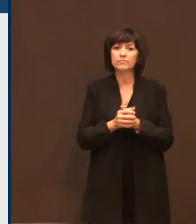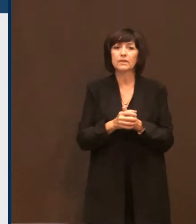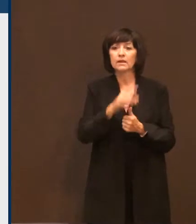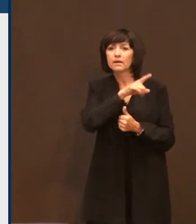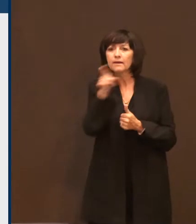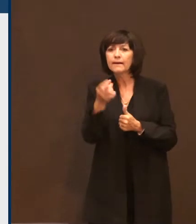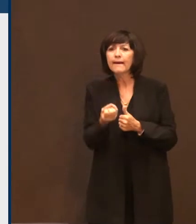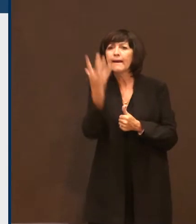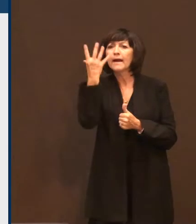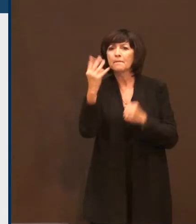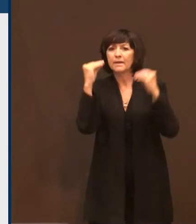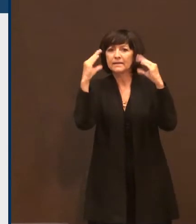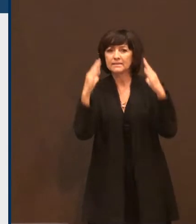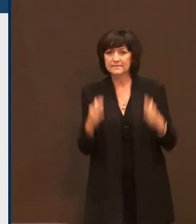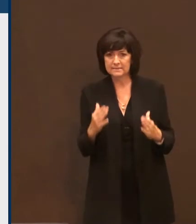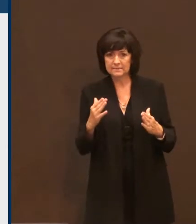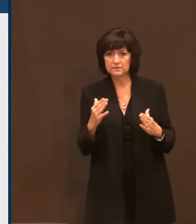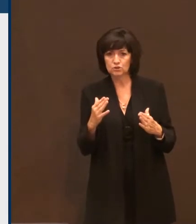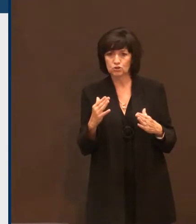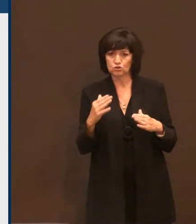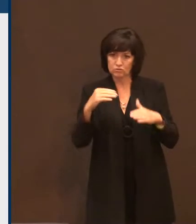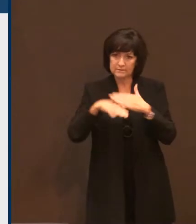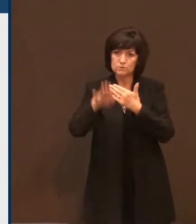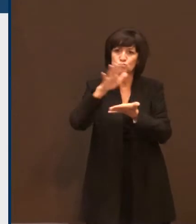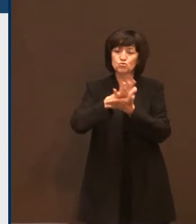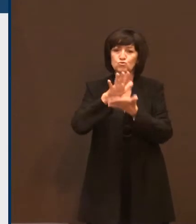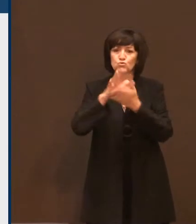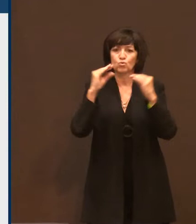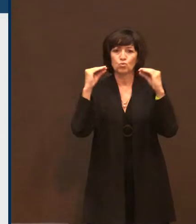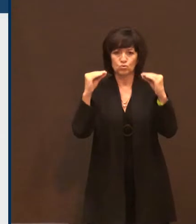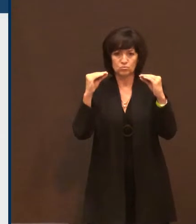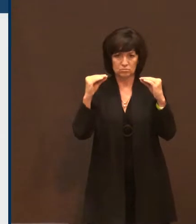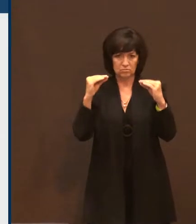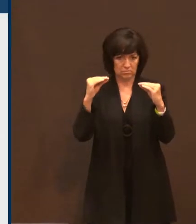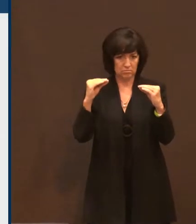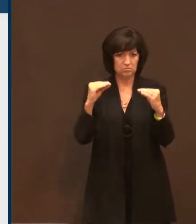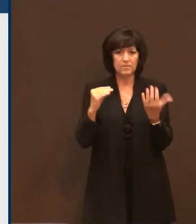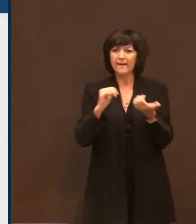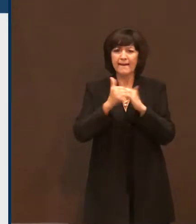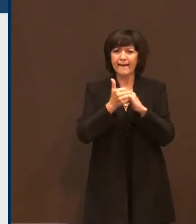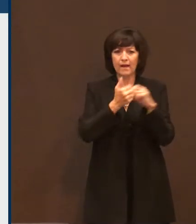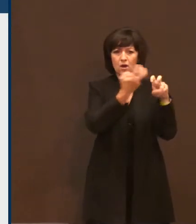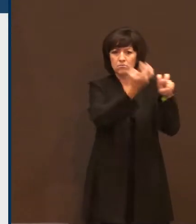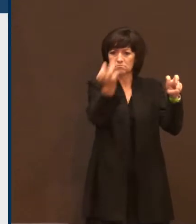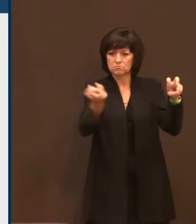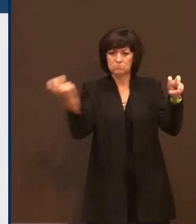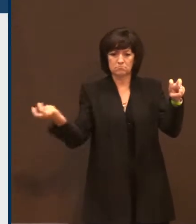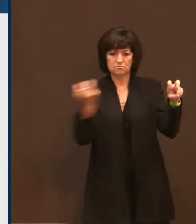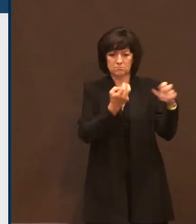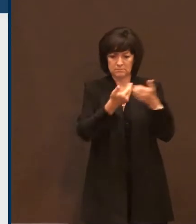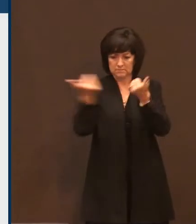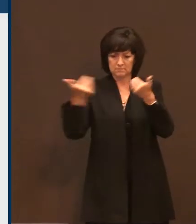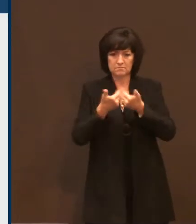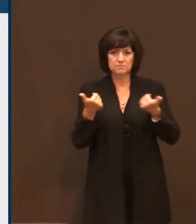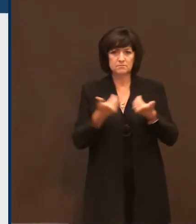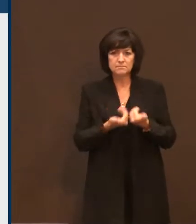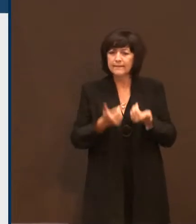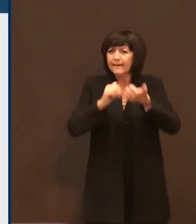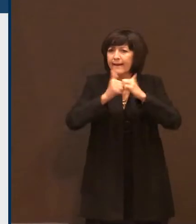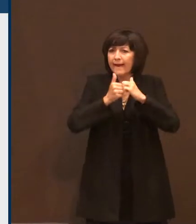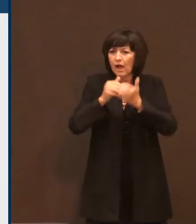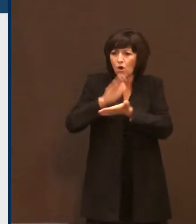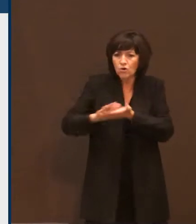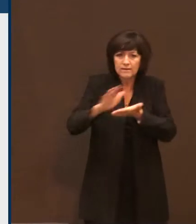need, given the number of students, how they're aligned in desks in their classrooms, when you're going to do the cleaning and